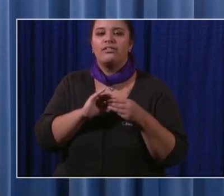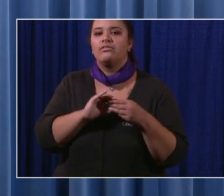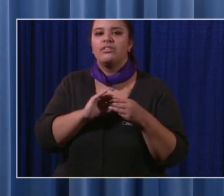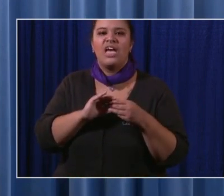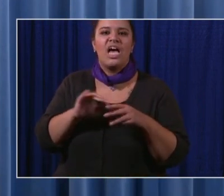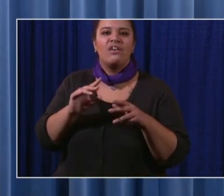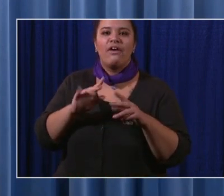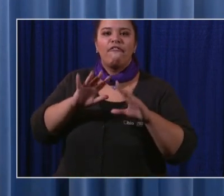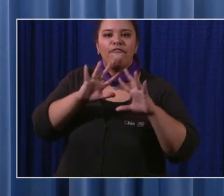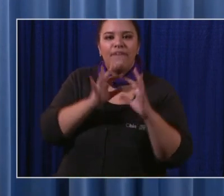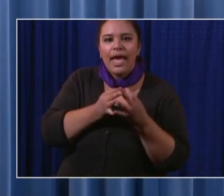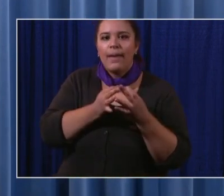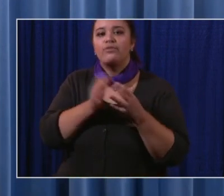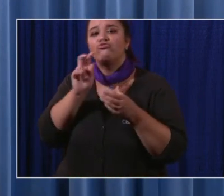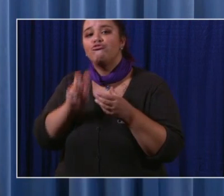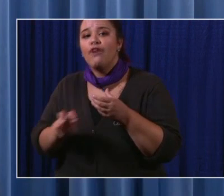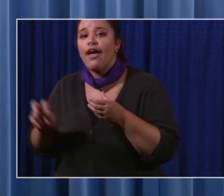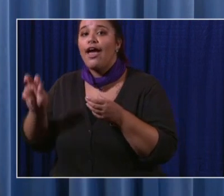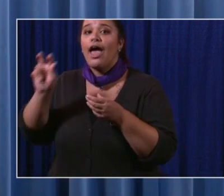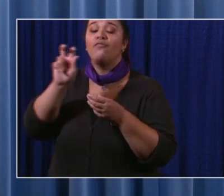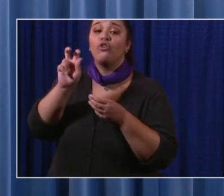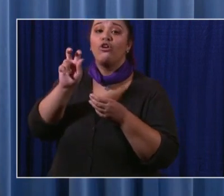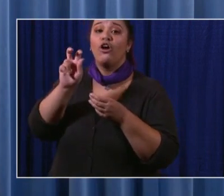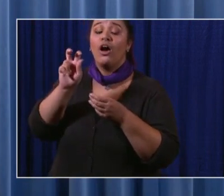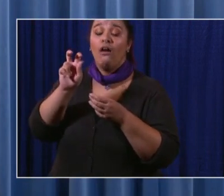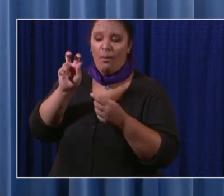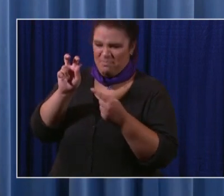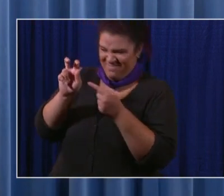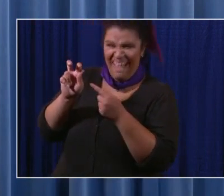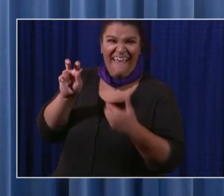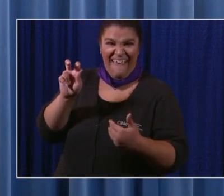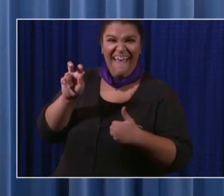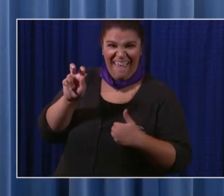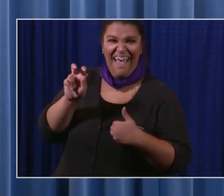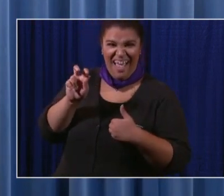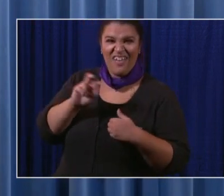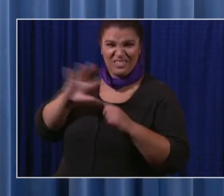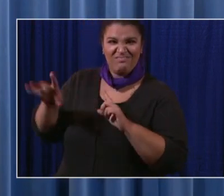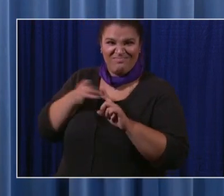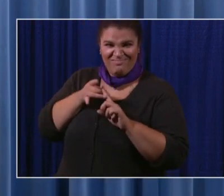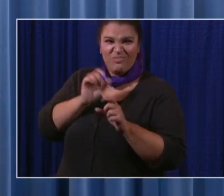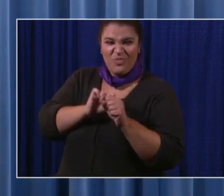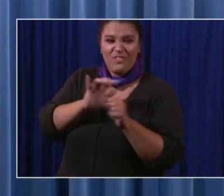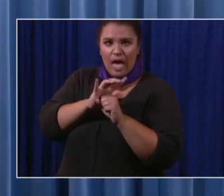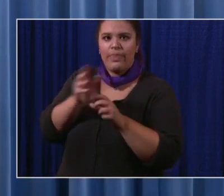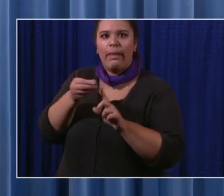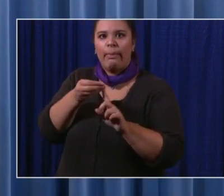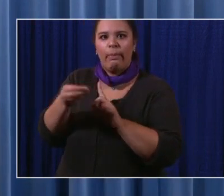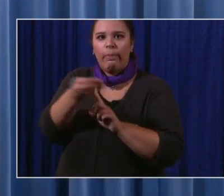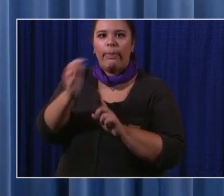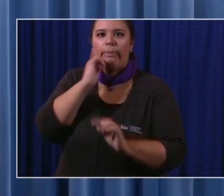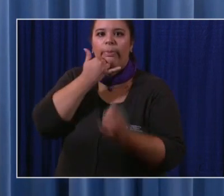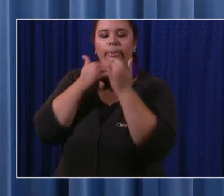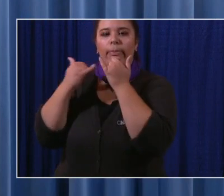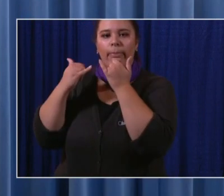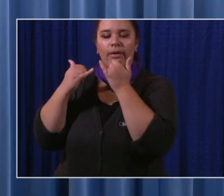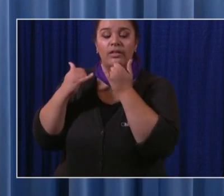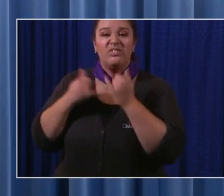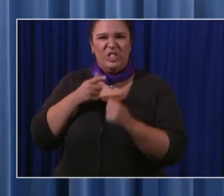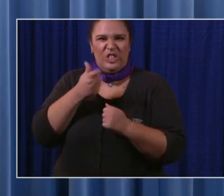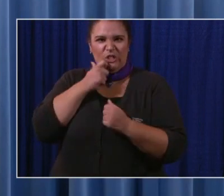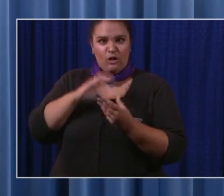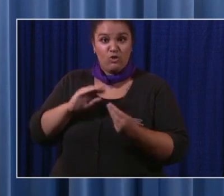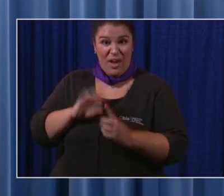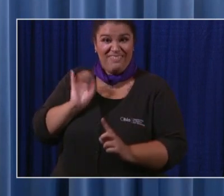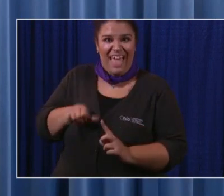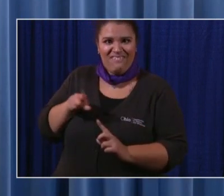still spreading it to other people because of just behavioral things that they're doing, but now we're talking about opening back daycares up to